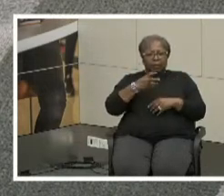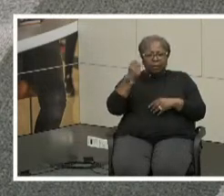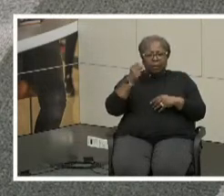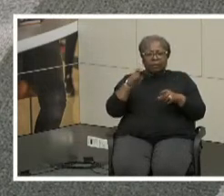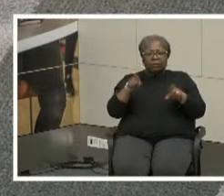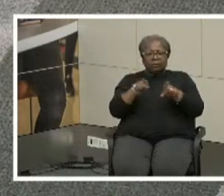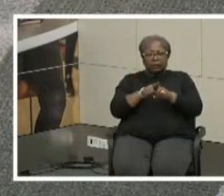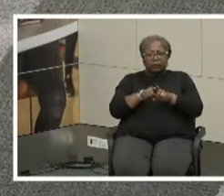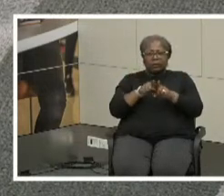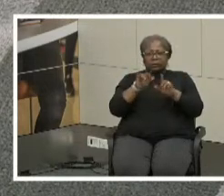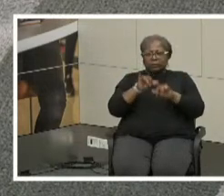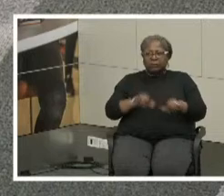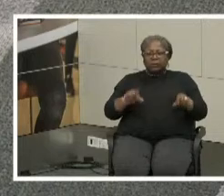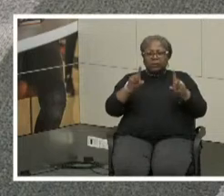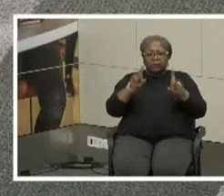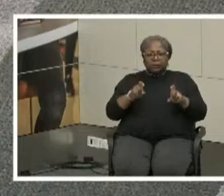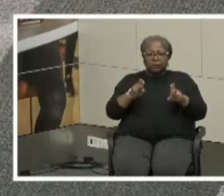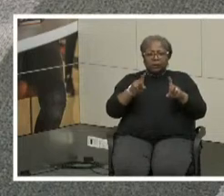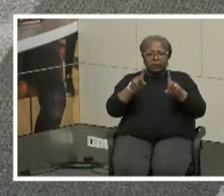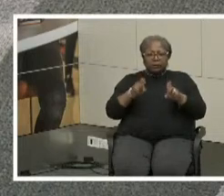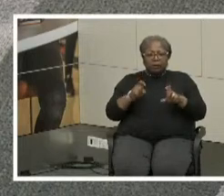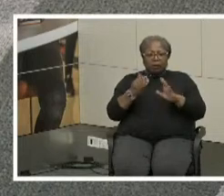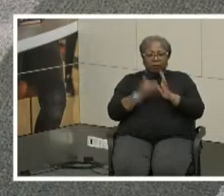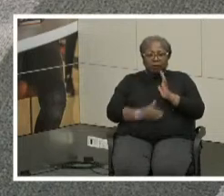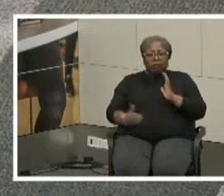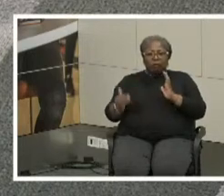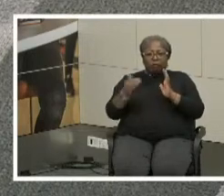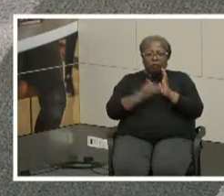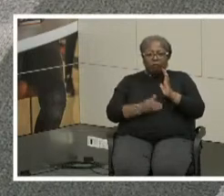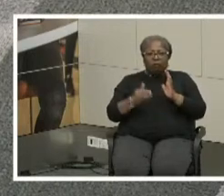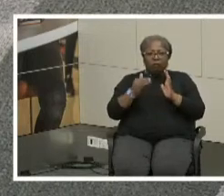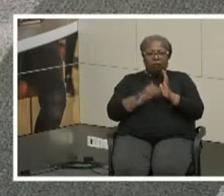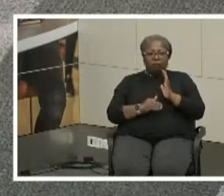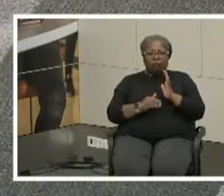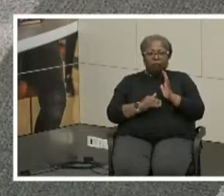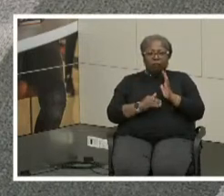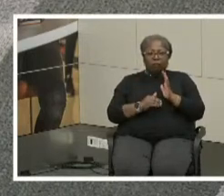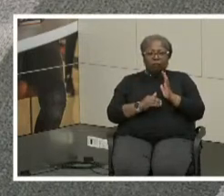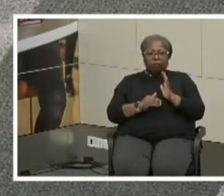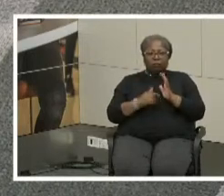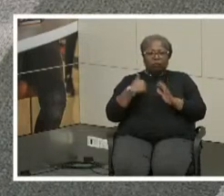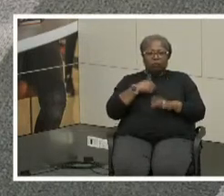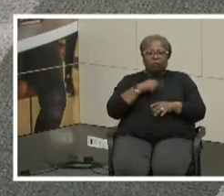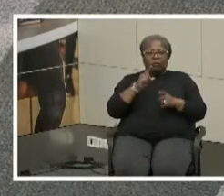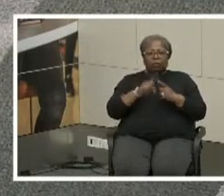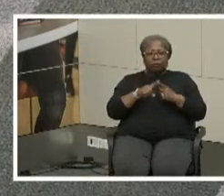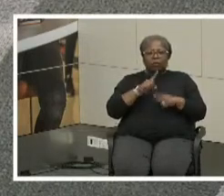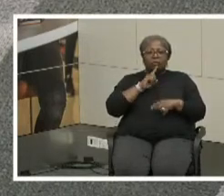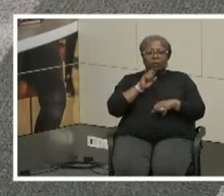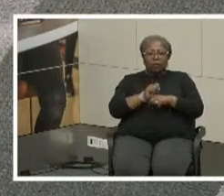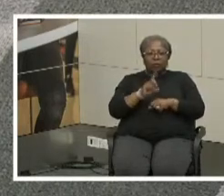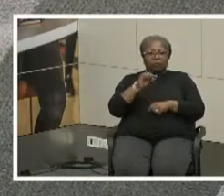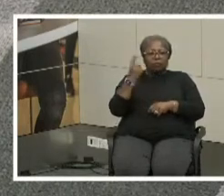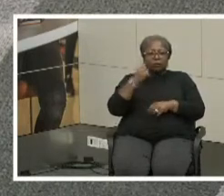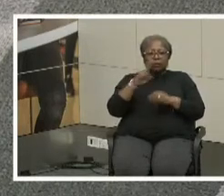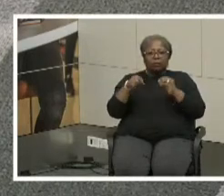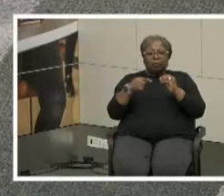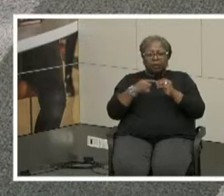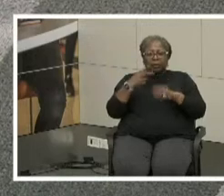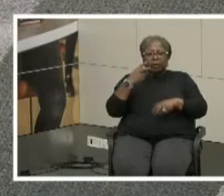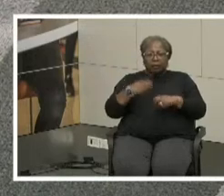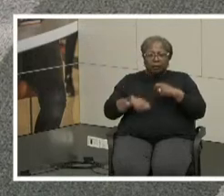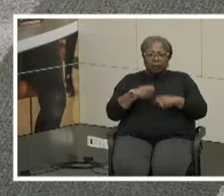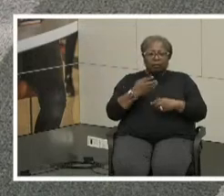same tests by taking tests over and over again we need to actually do do something about the